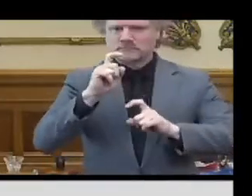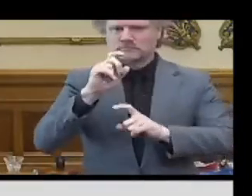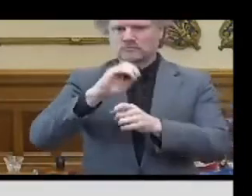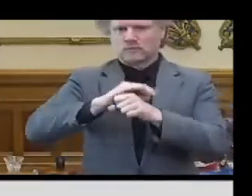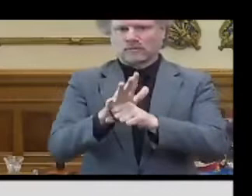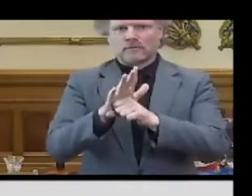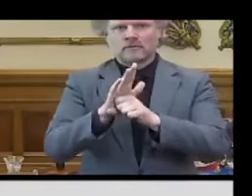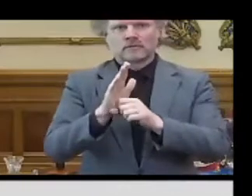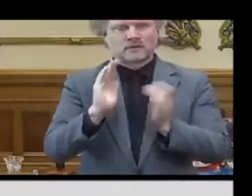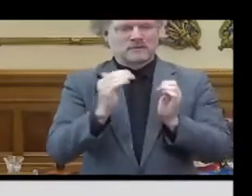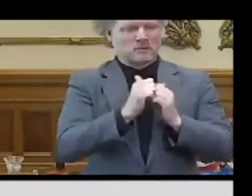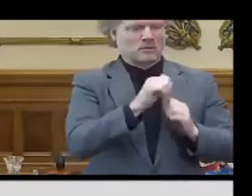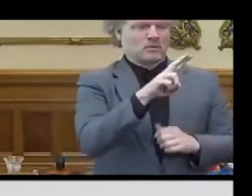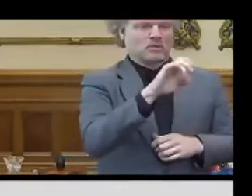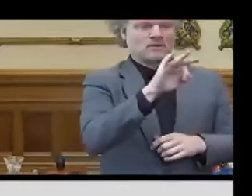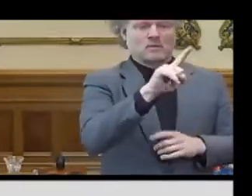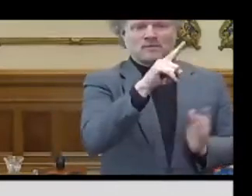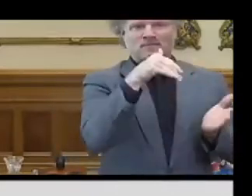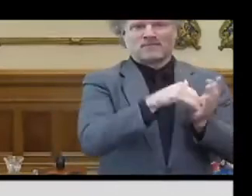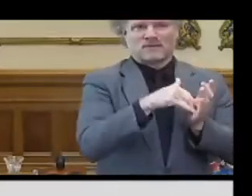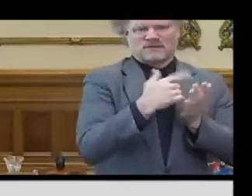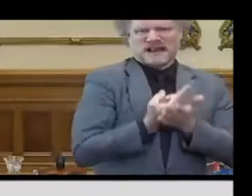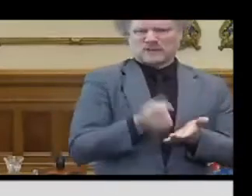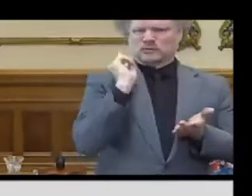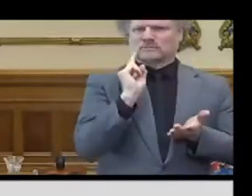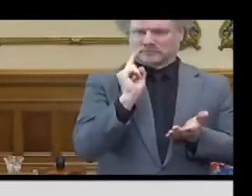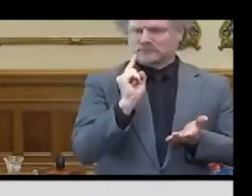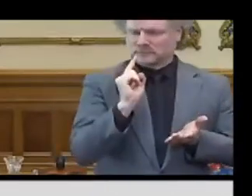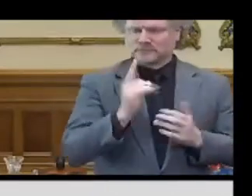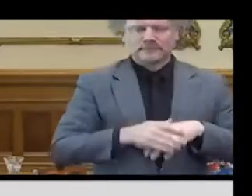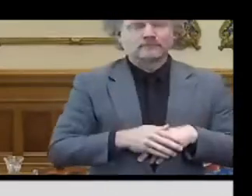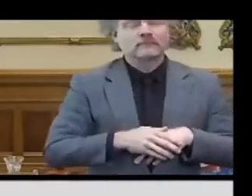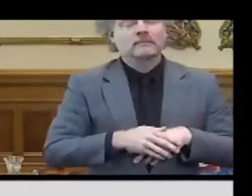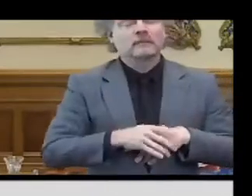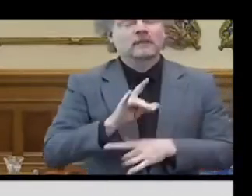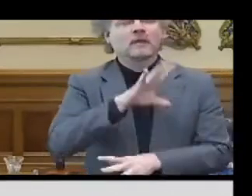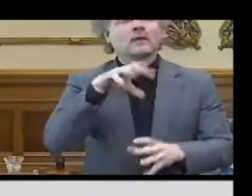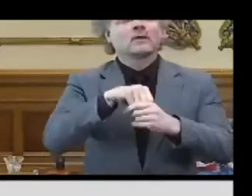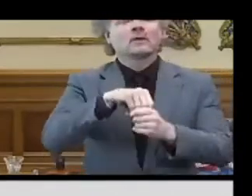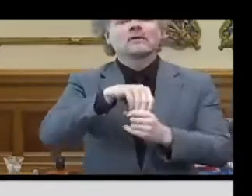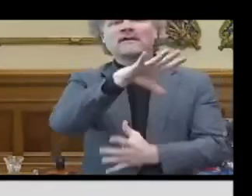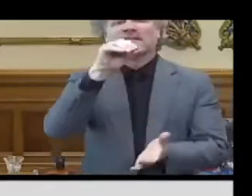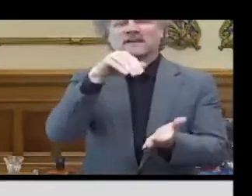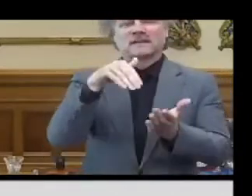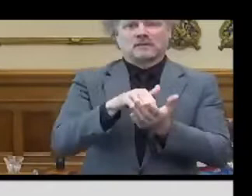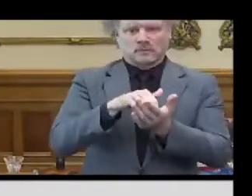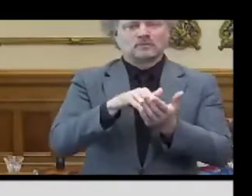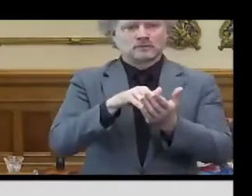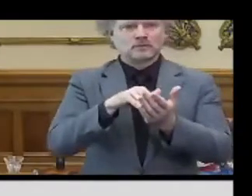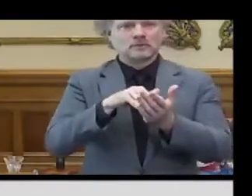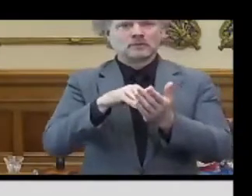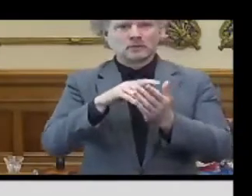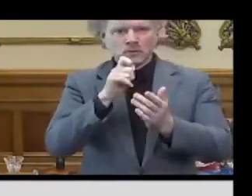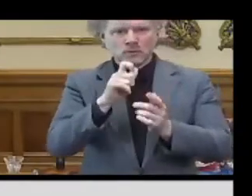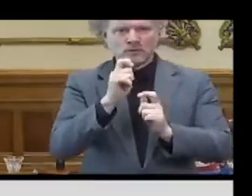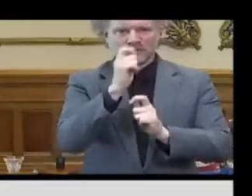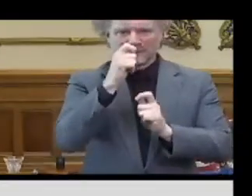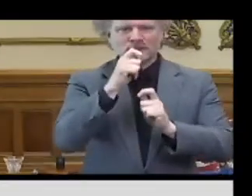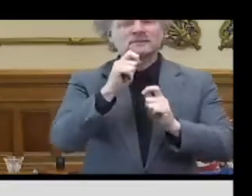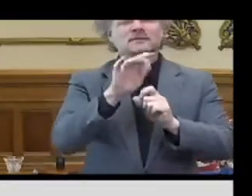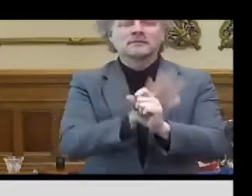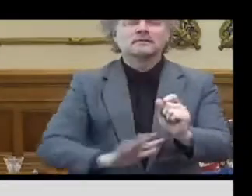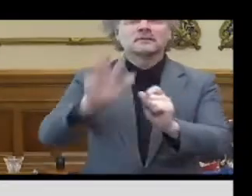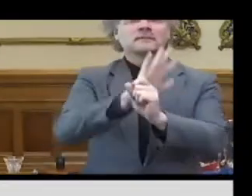from nearly 291,000 just a week ago. That includes nearly 50,000 people who have been tested at our